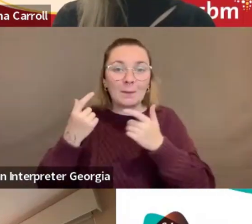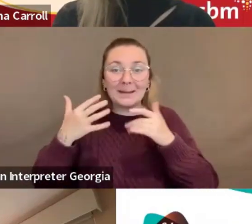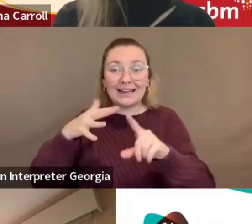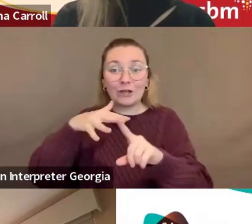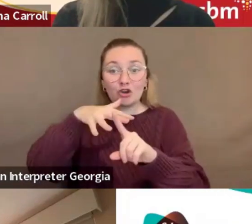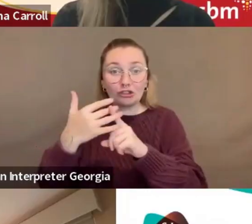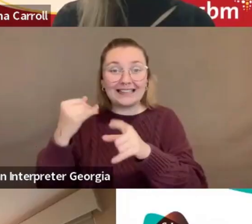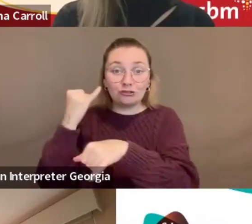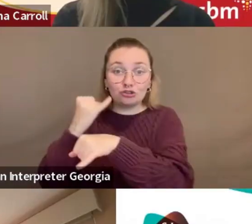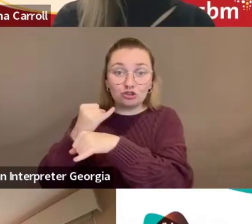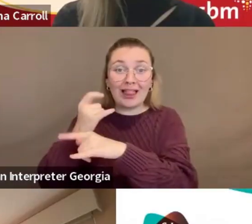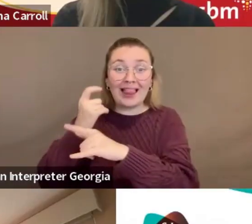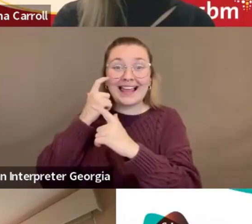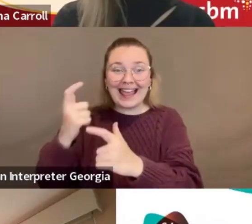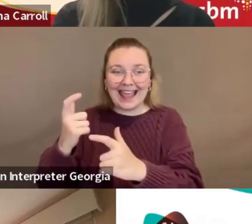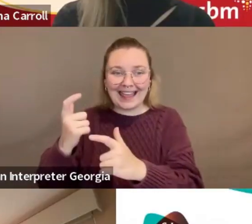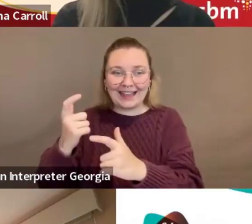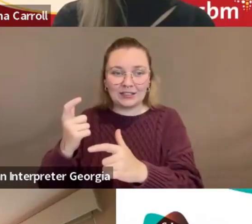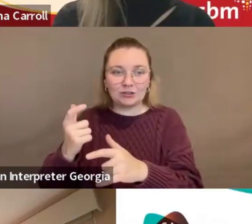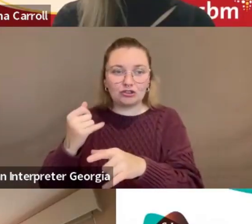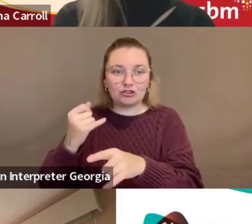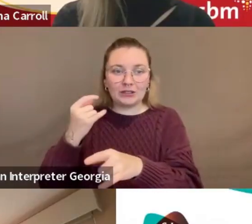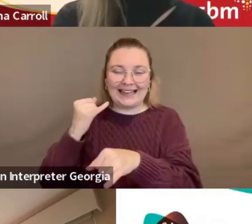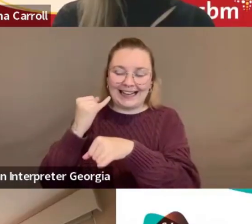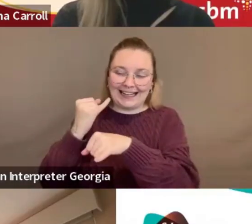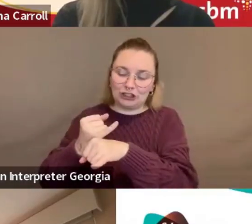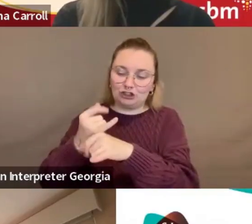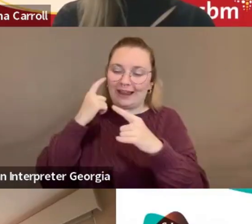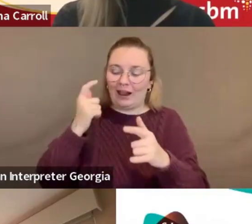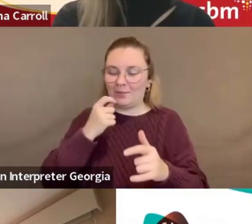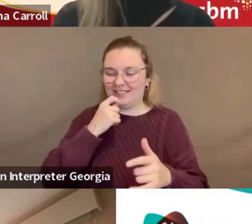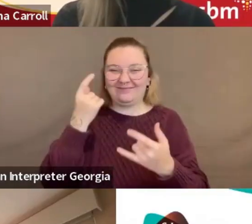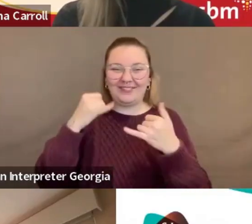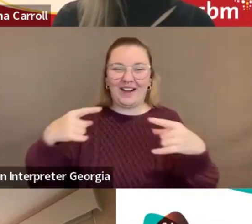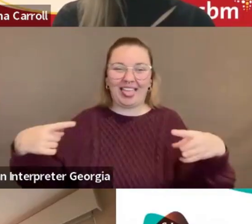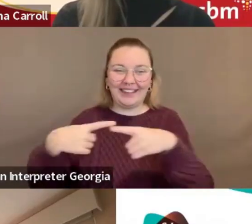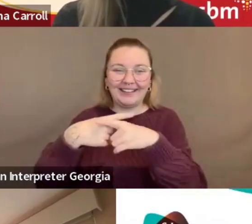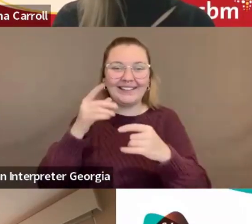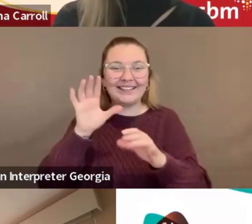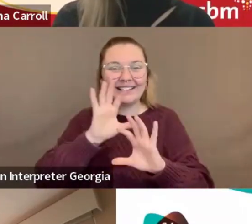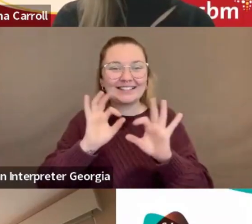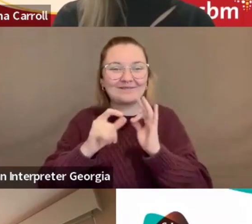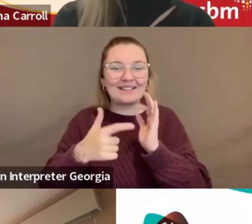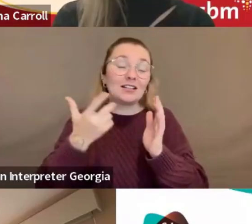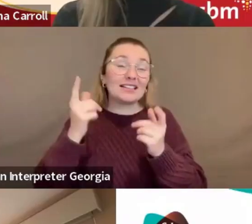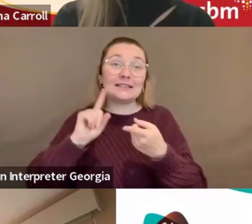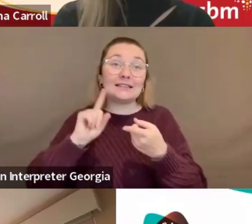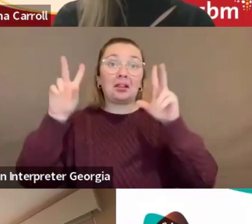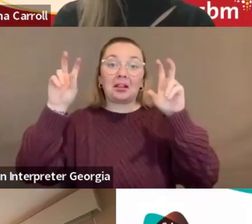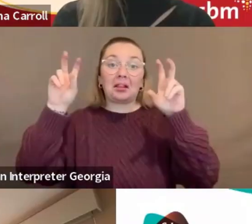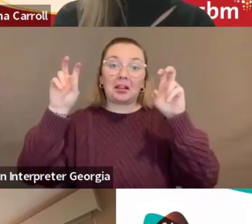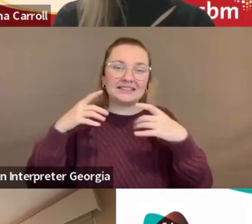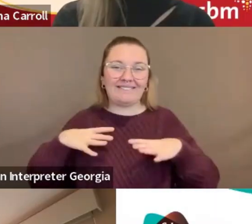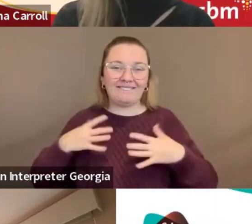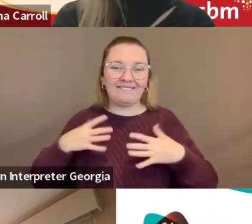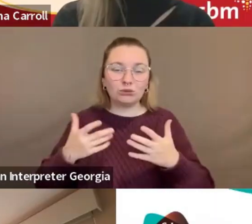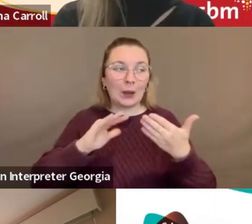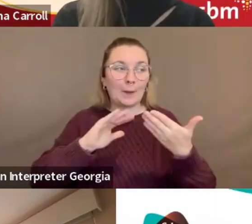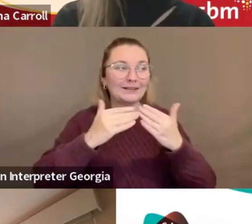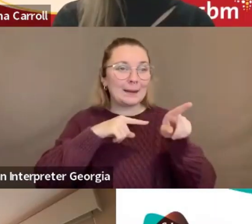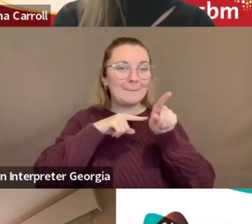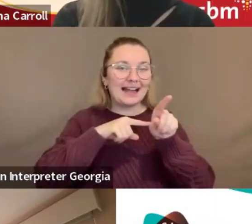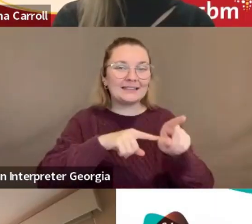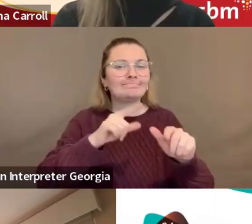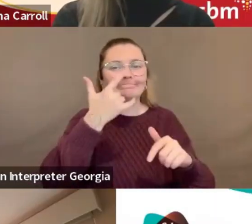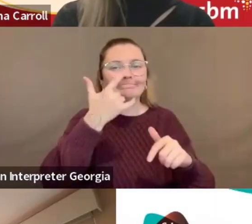care is a bit of an oxymoron, isn't it? But institutional care remains the default, while community-based alternatives are limited to